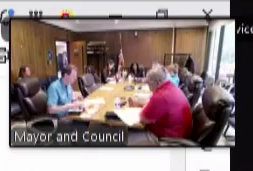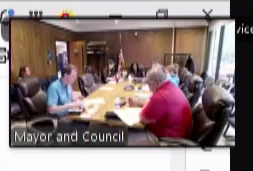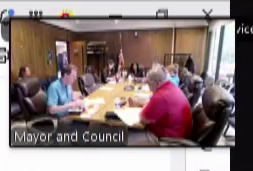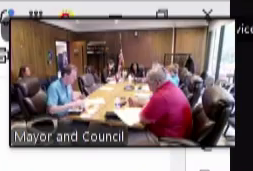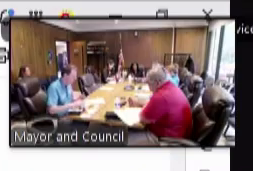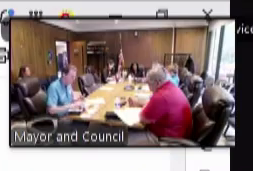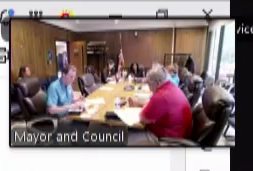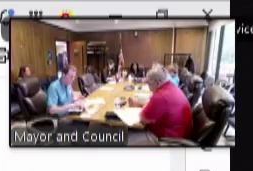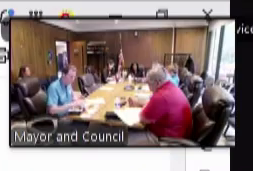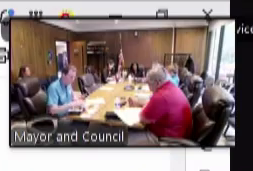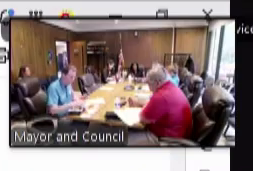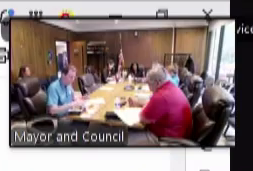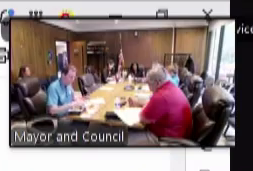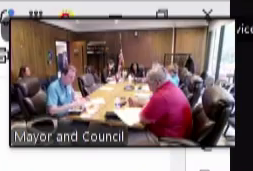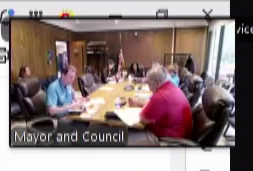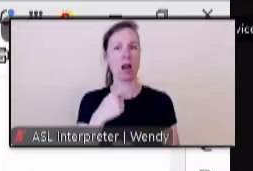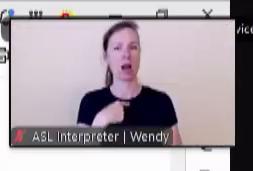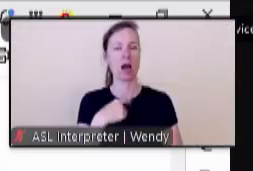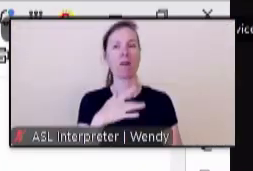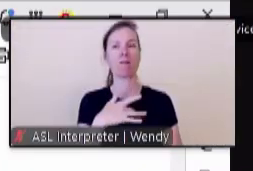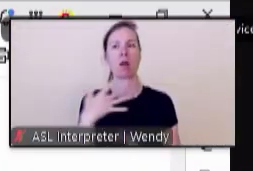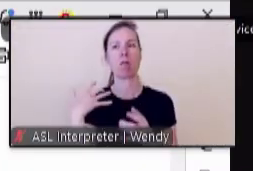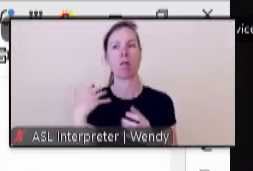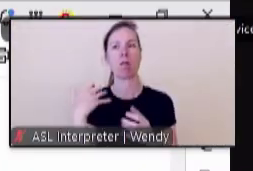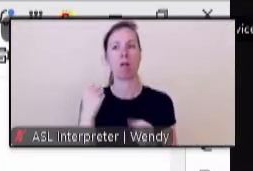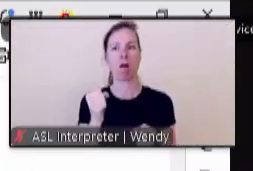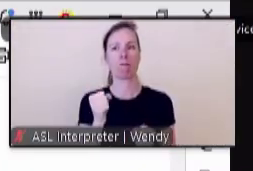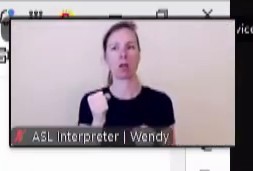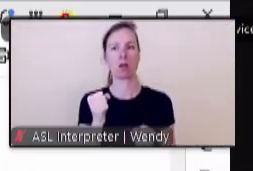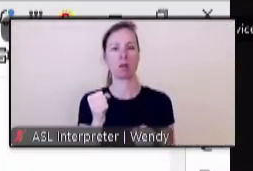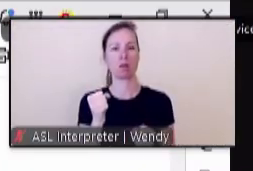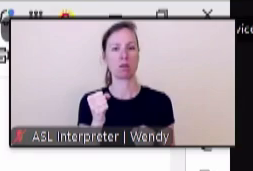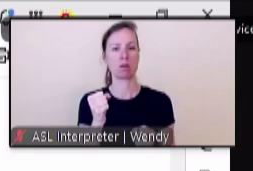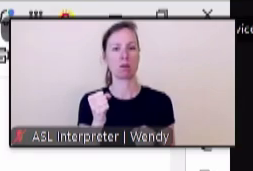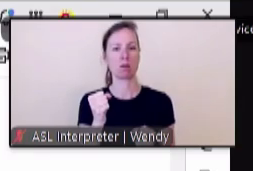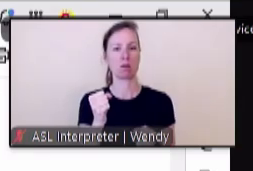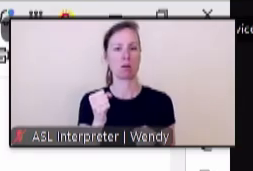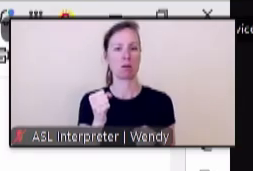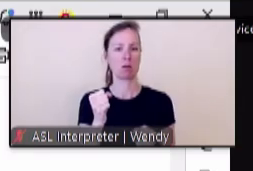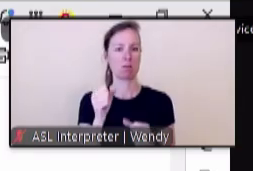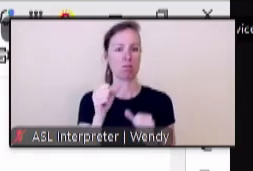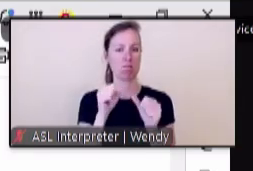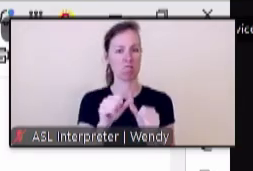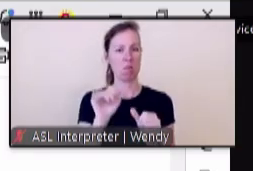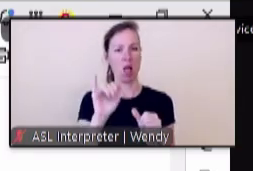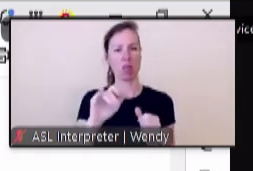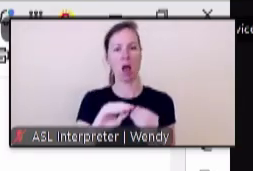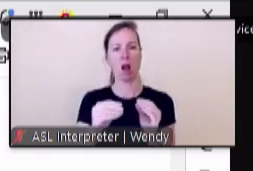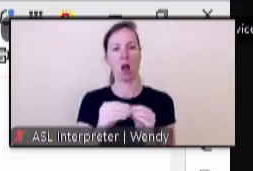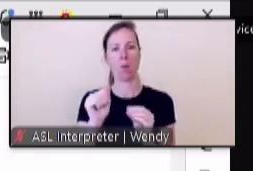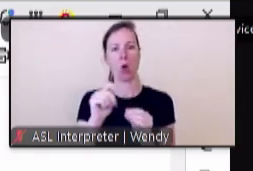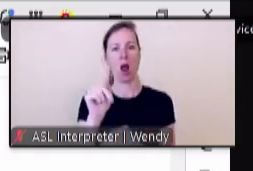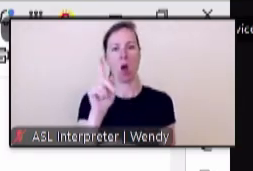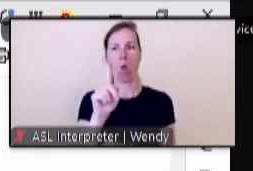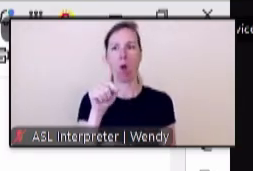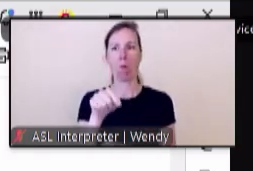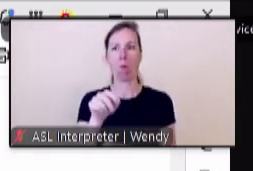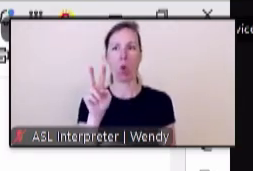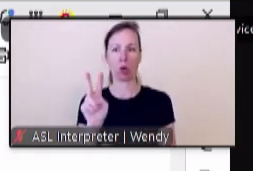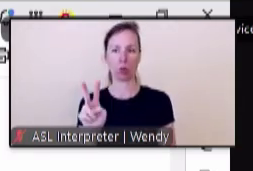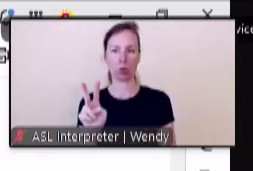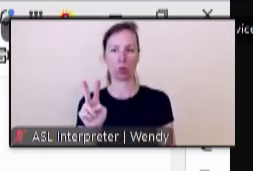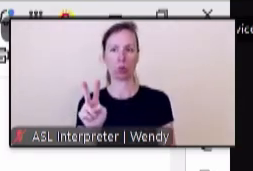the accountant and I feel confident about keeping that number at 1.2 because the numbers would